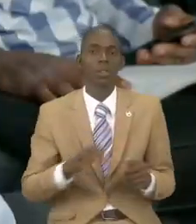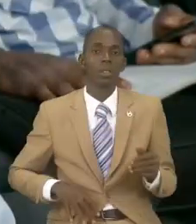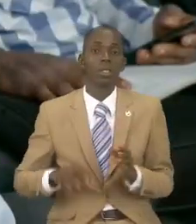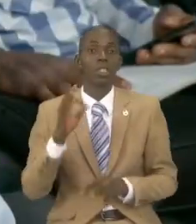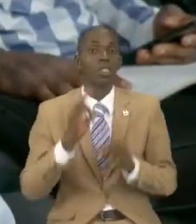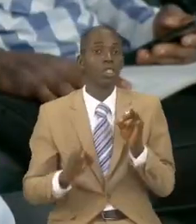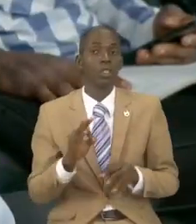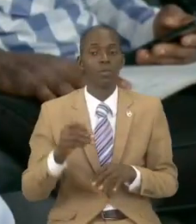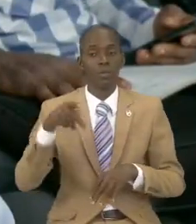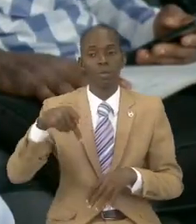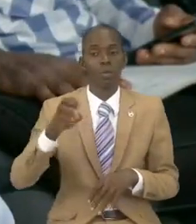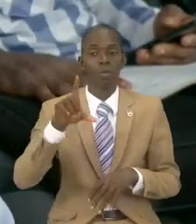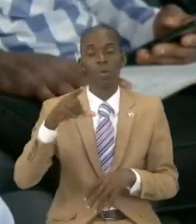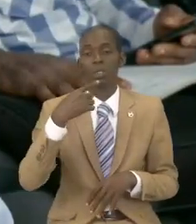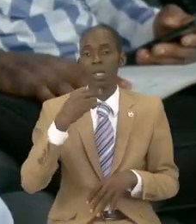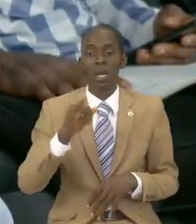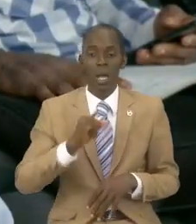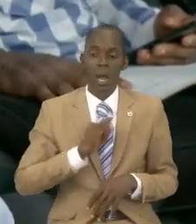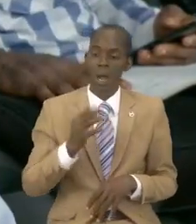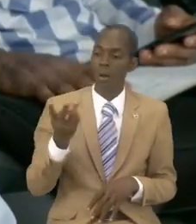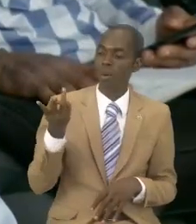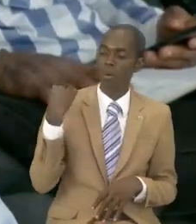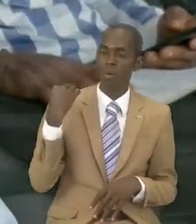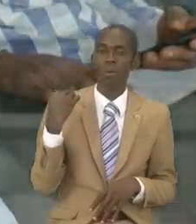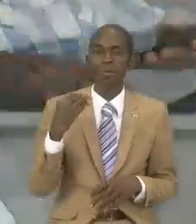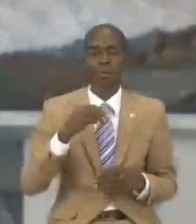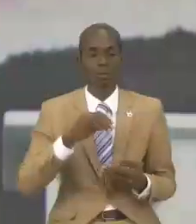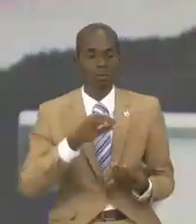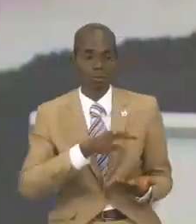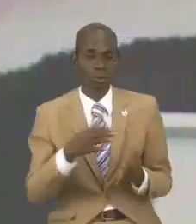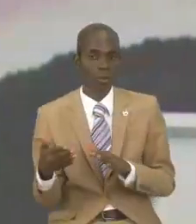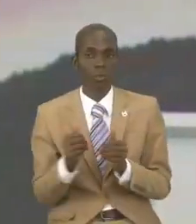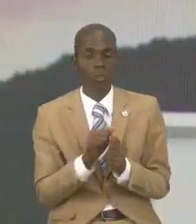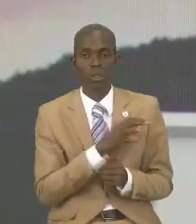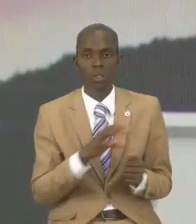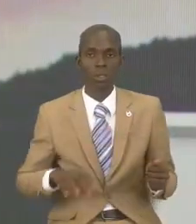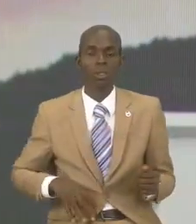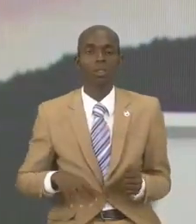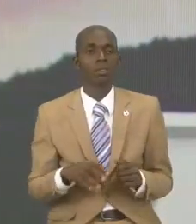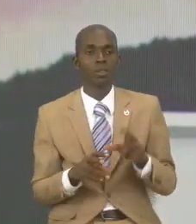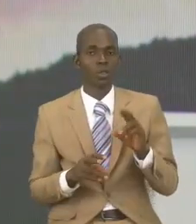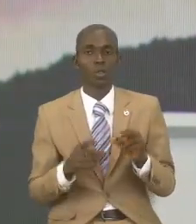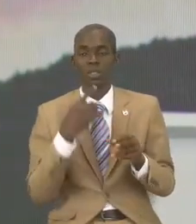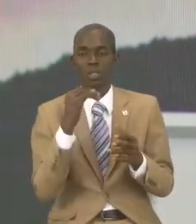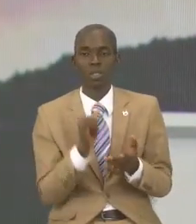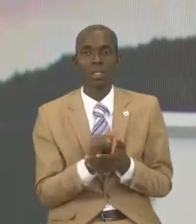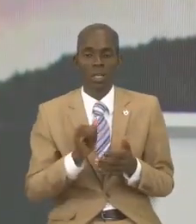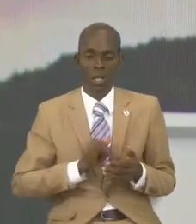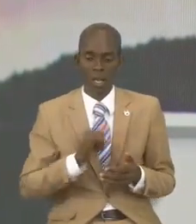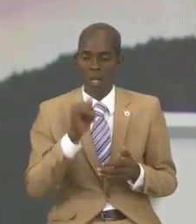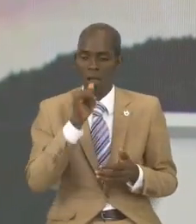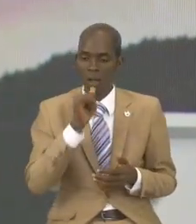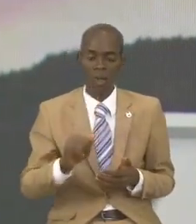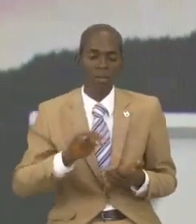with Christ, that will imply I was, but I came out of it. I wriggled out of it. I'm no